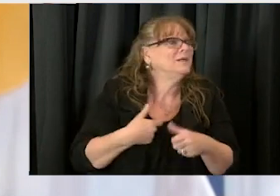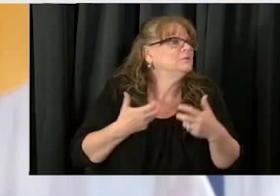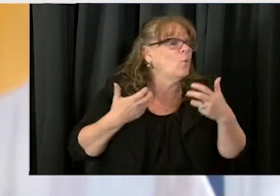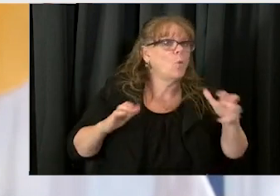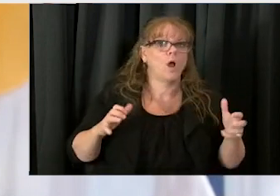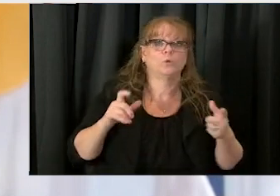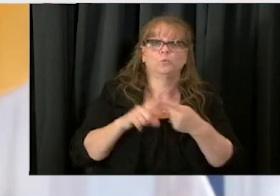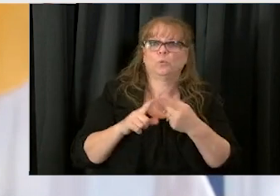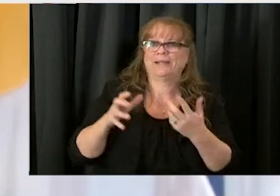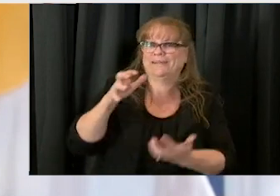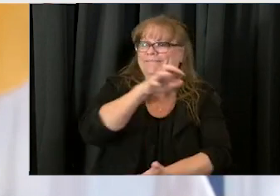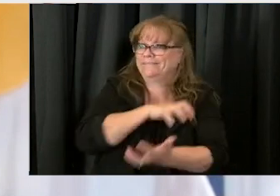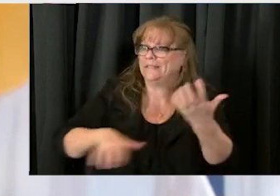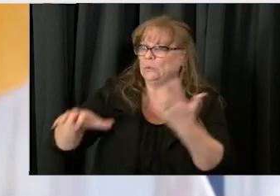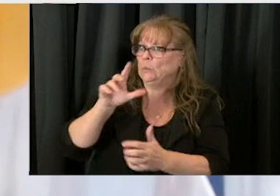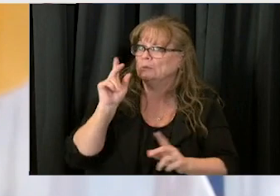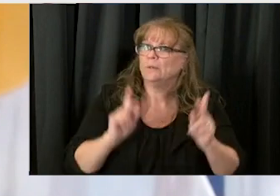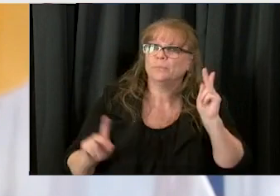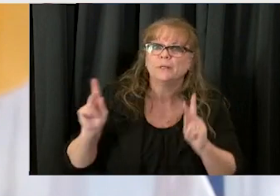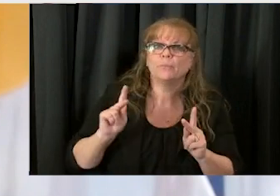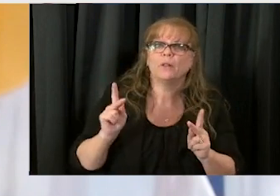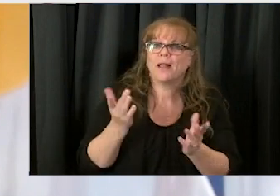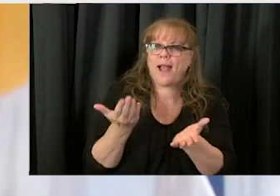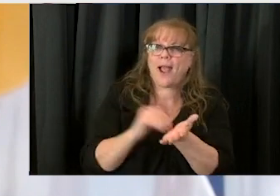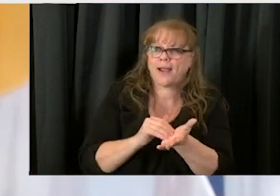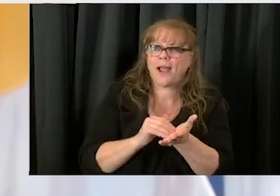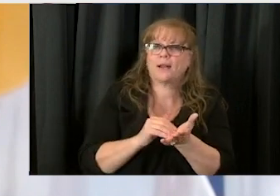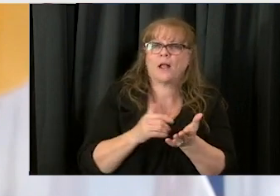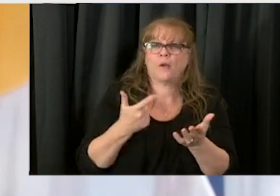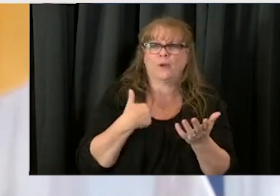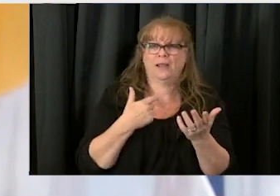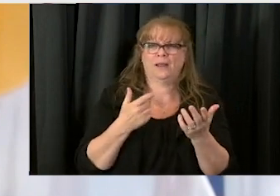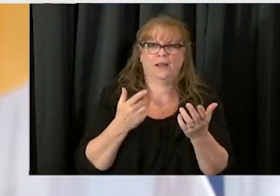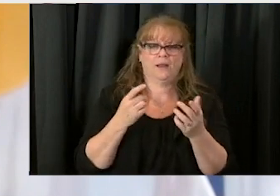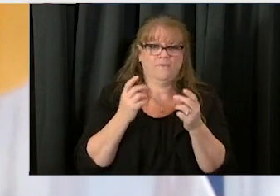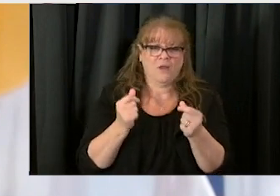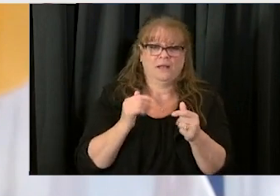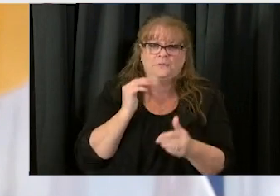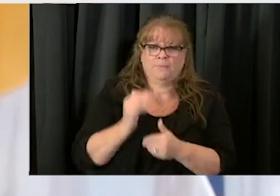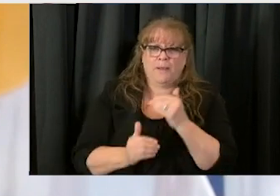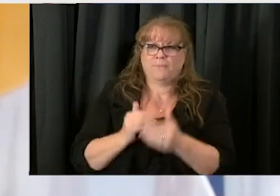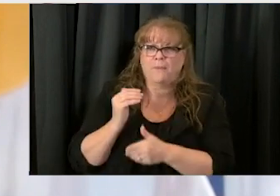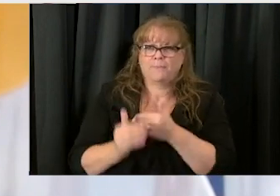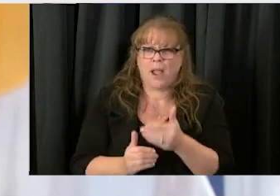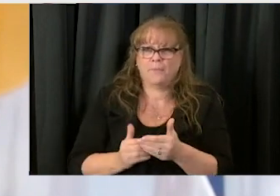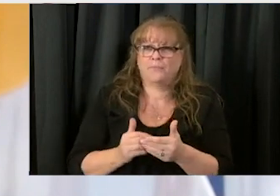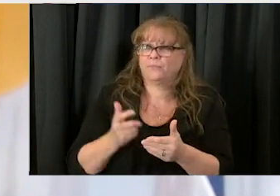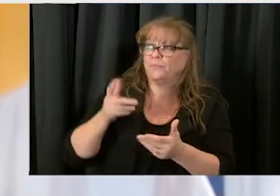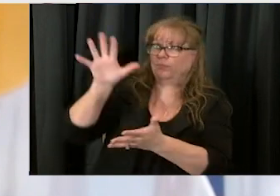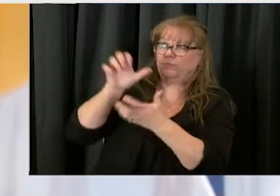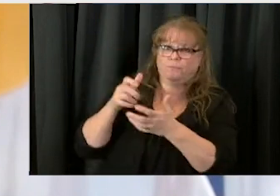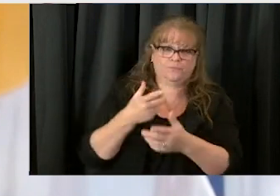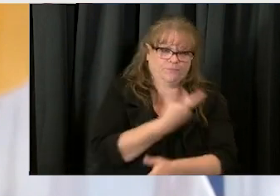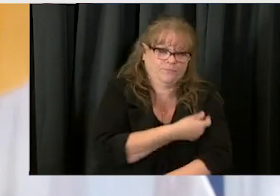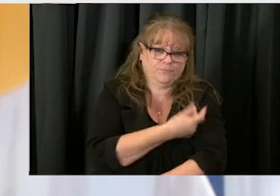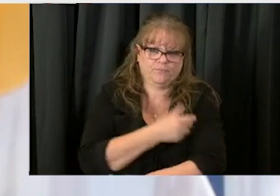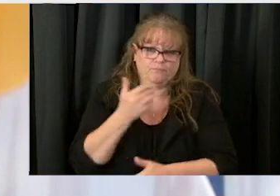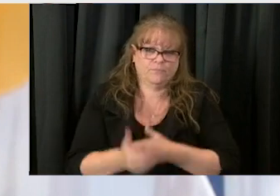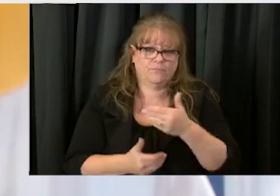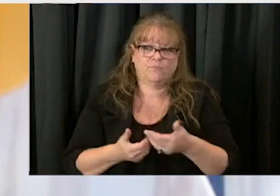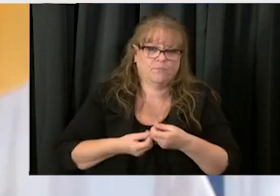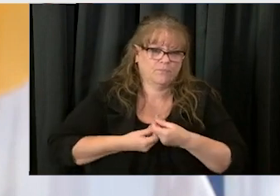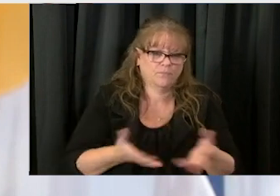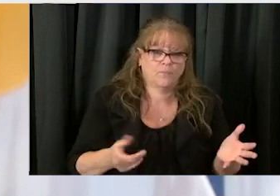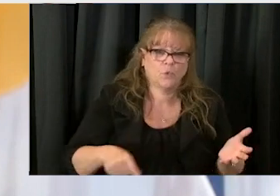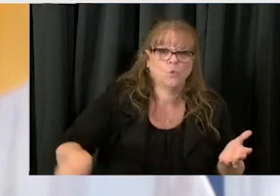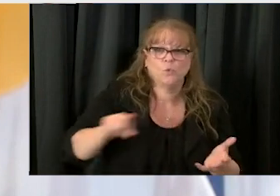possible to get it into the arms of folks, and it far outweighs any benefit of delaying until